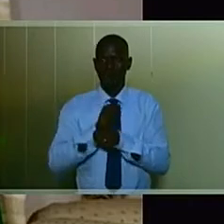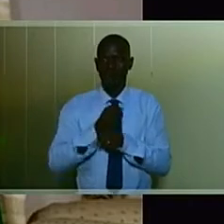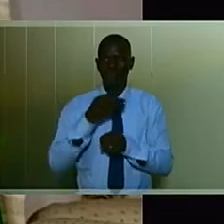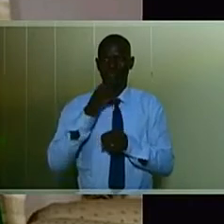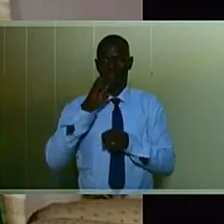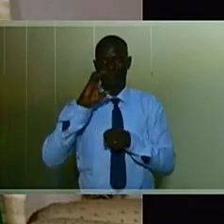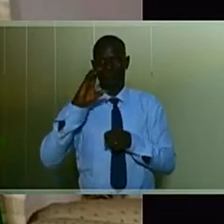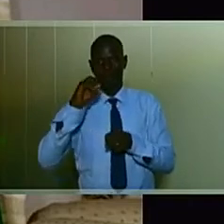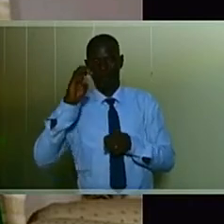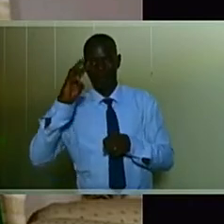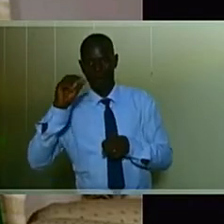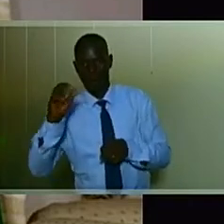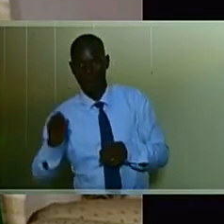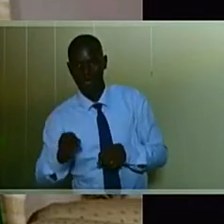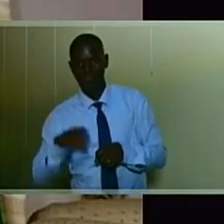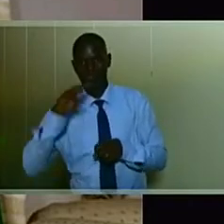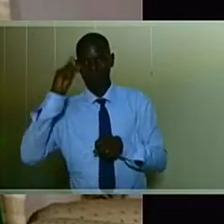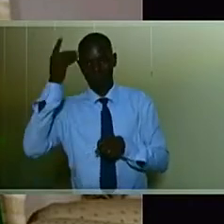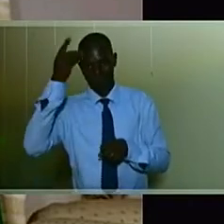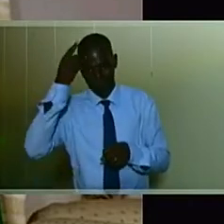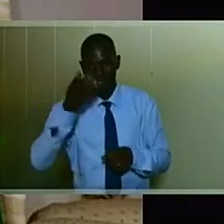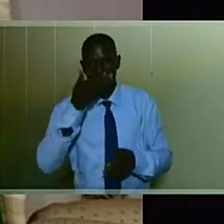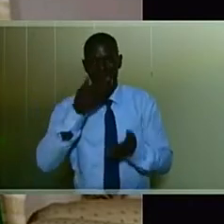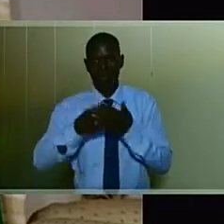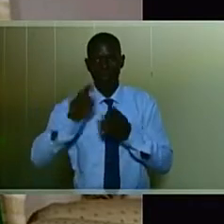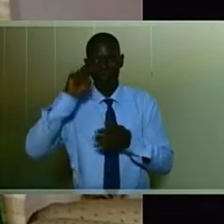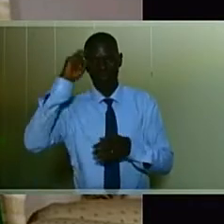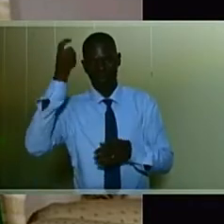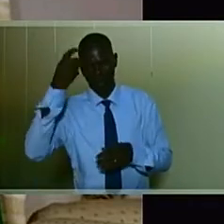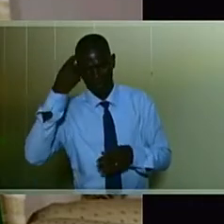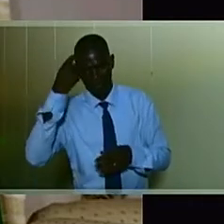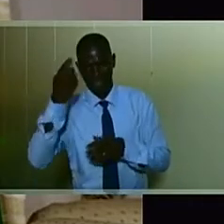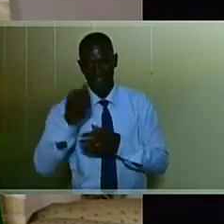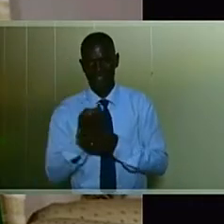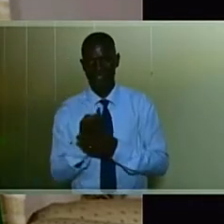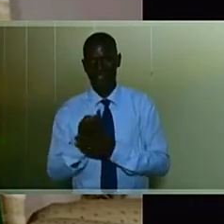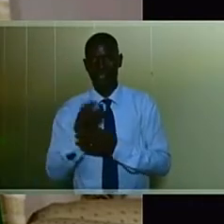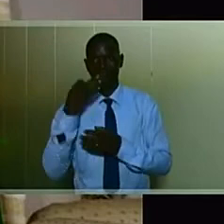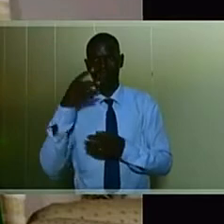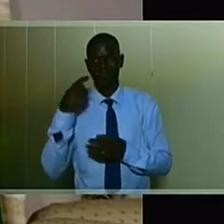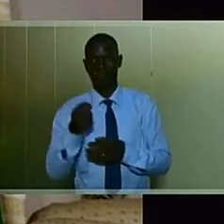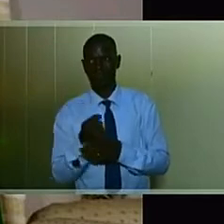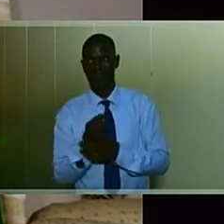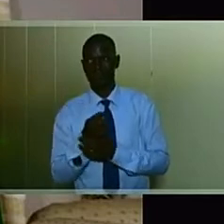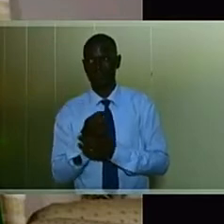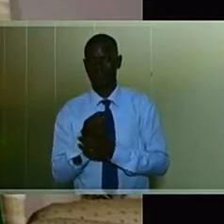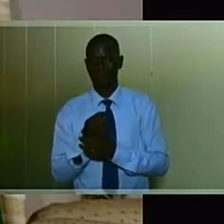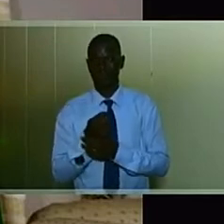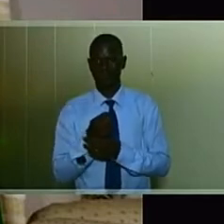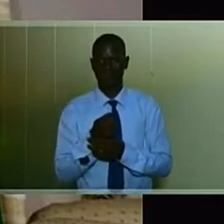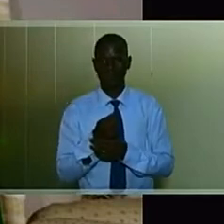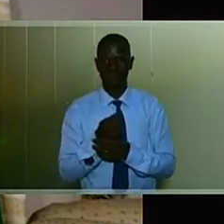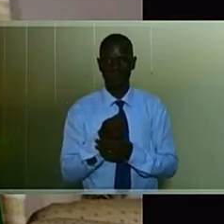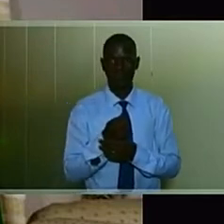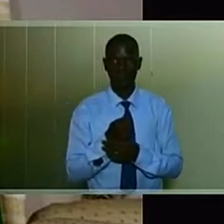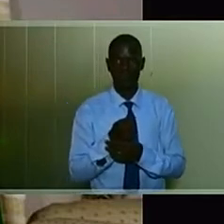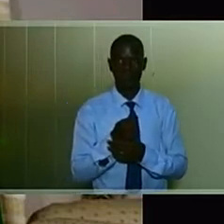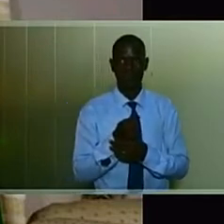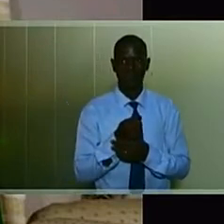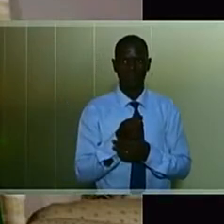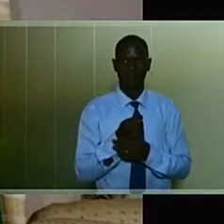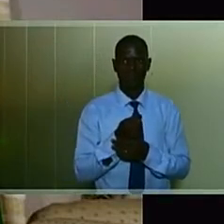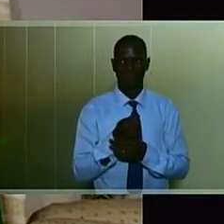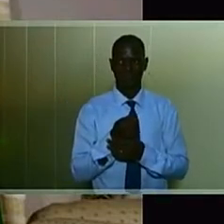Democracy and Good Governance. You're looking at Article 17 of the African Union Charter on